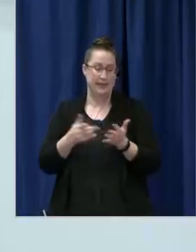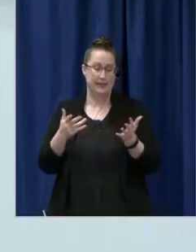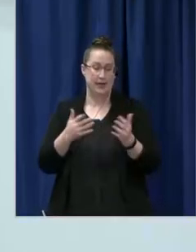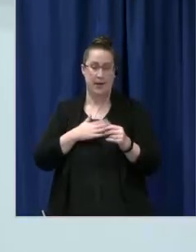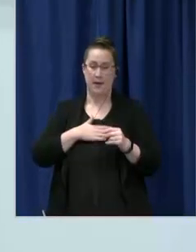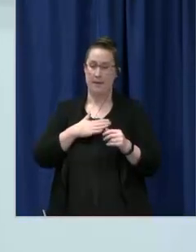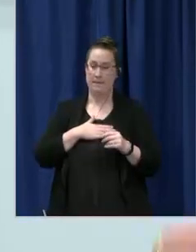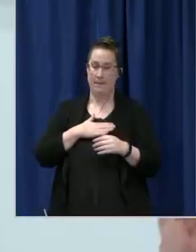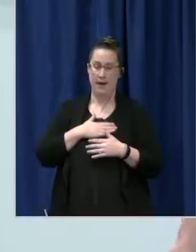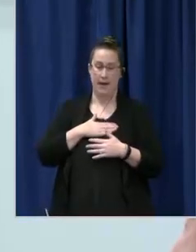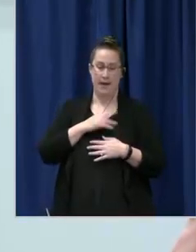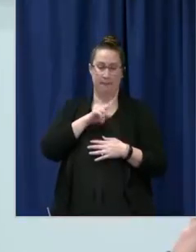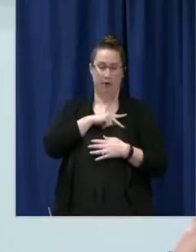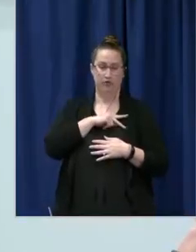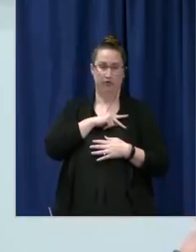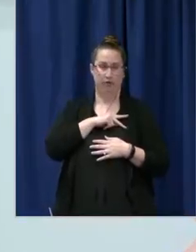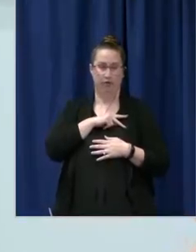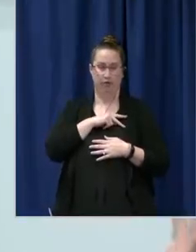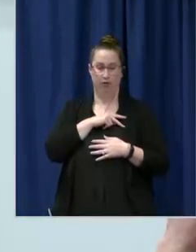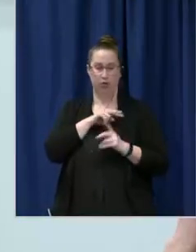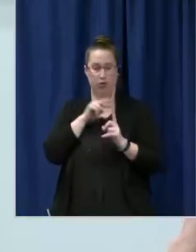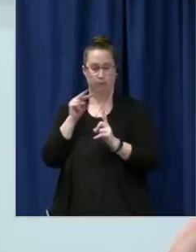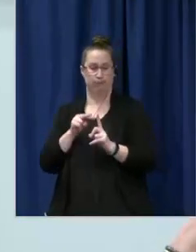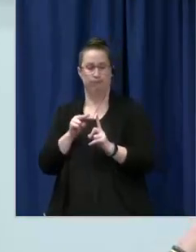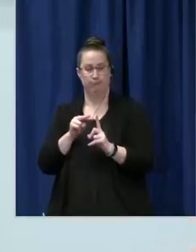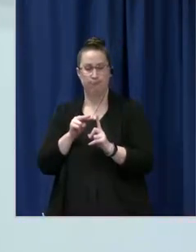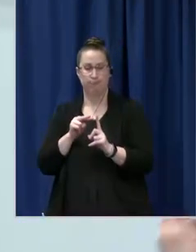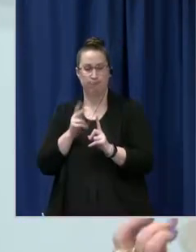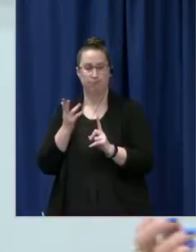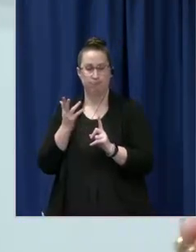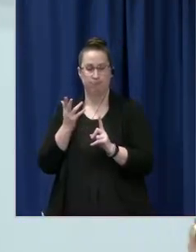My personal take is